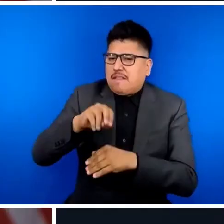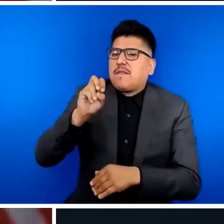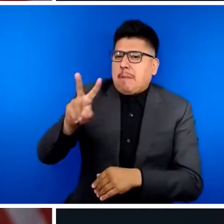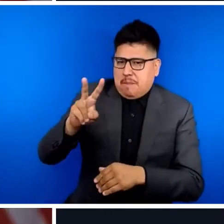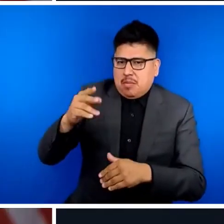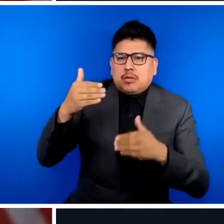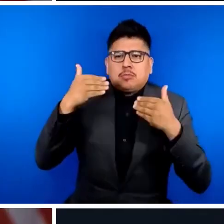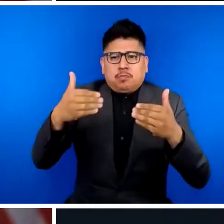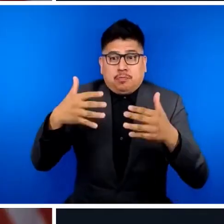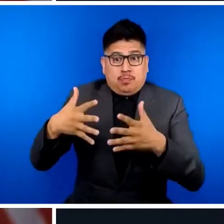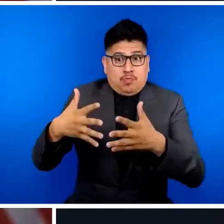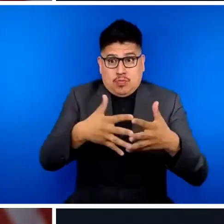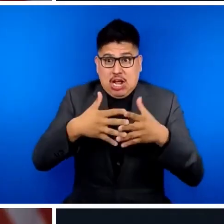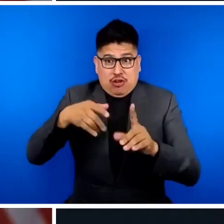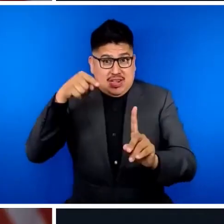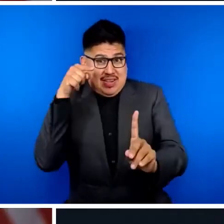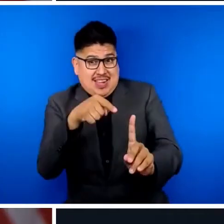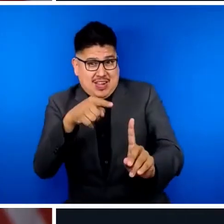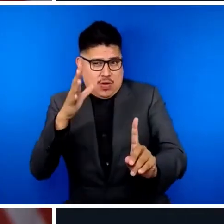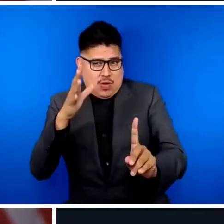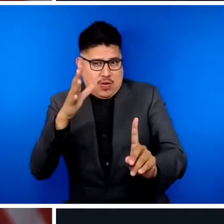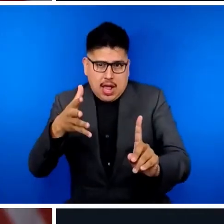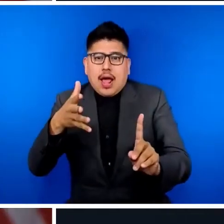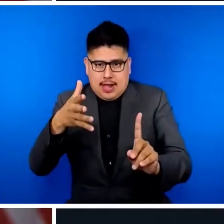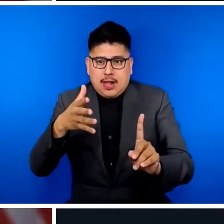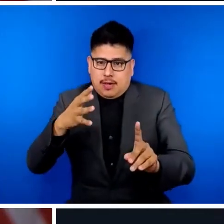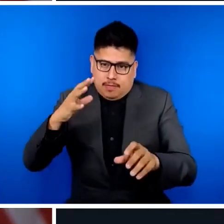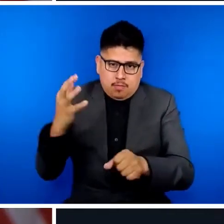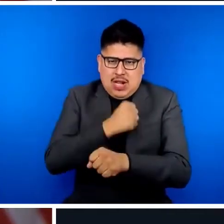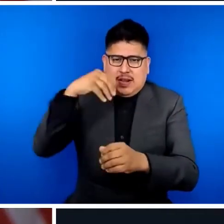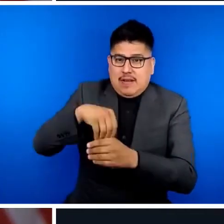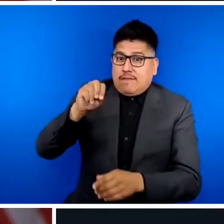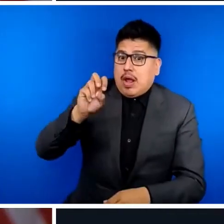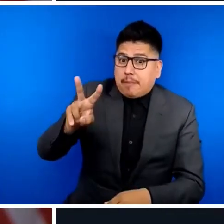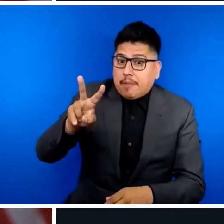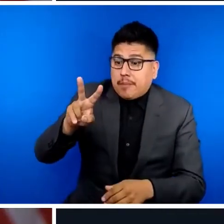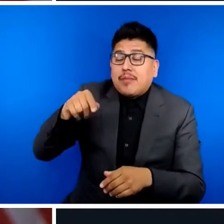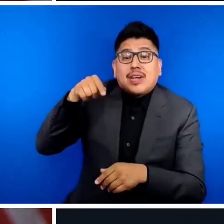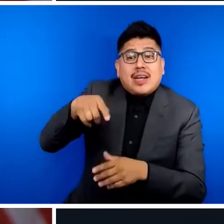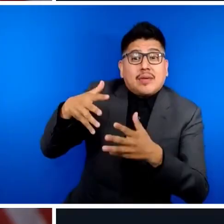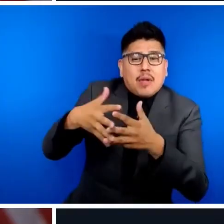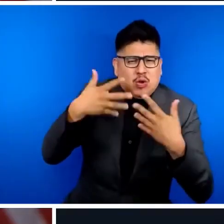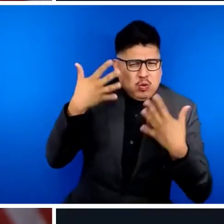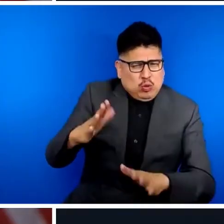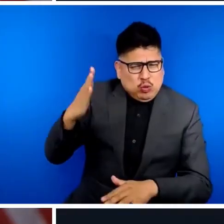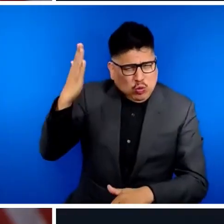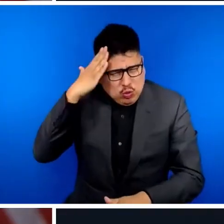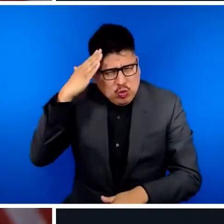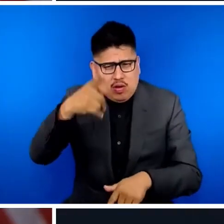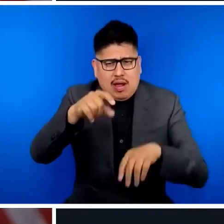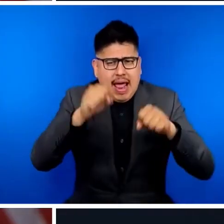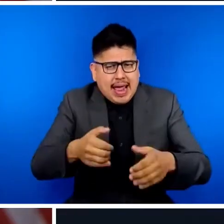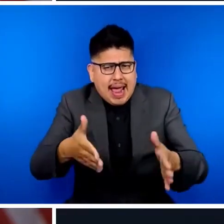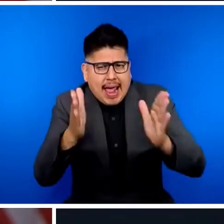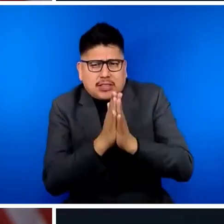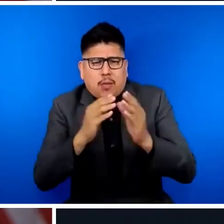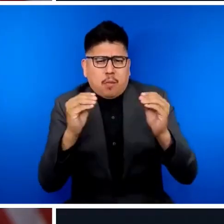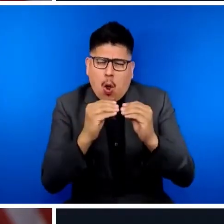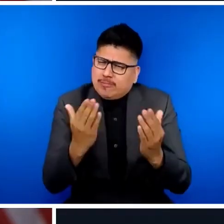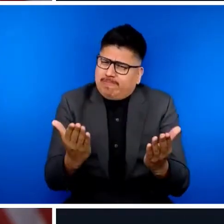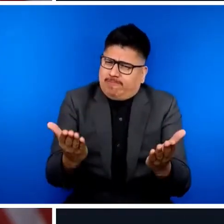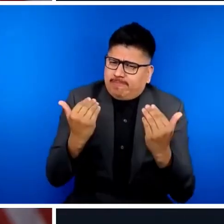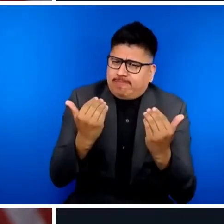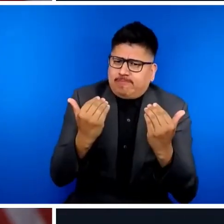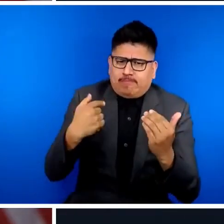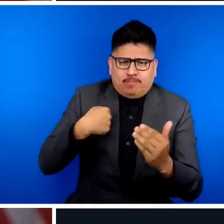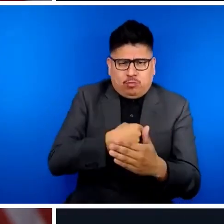home, know you can demand more, and that we are working to lower costs. We are working to keep our